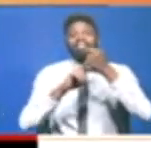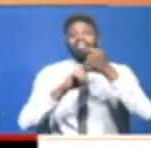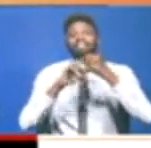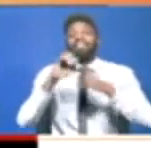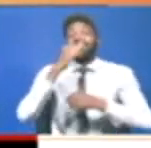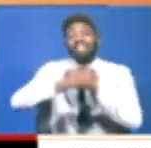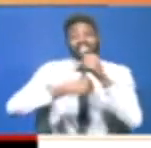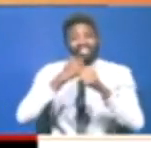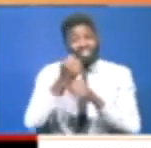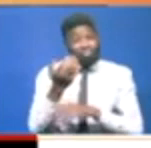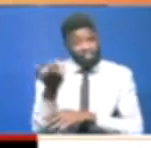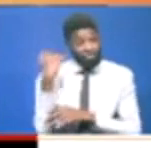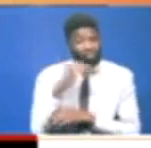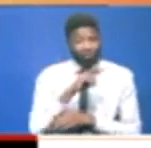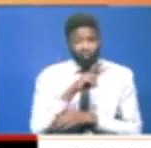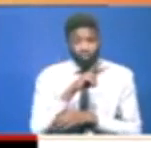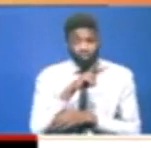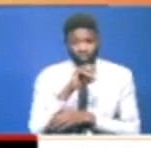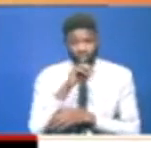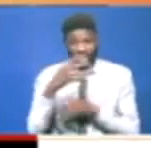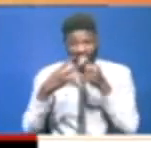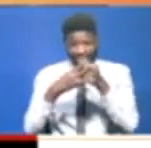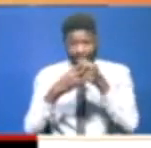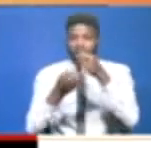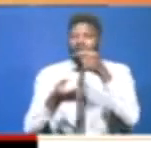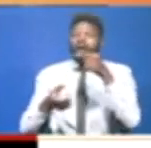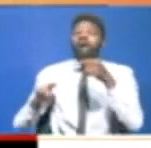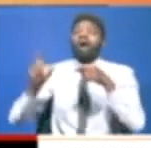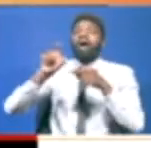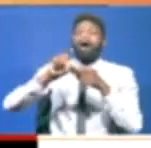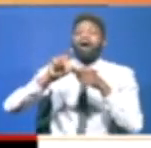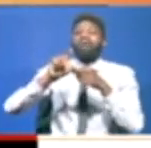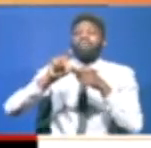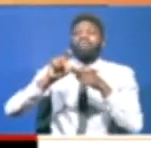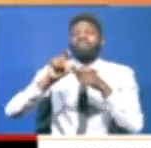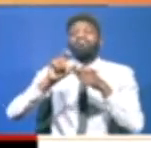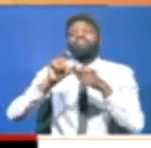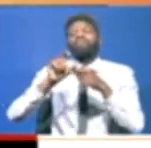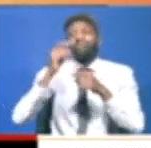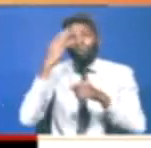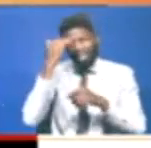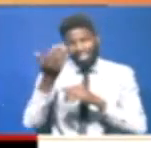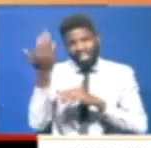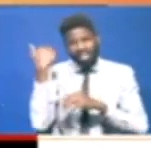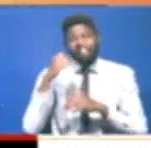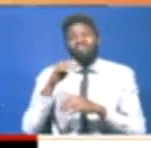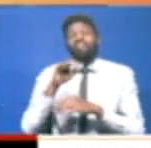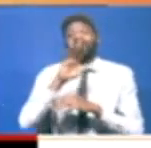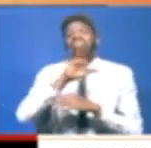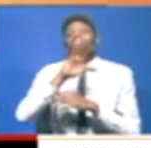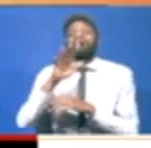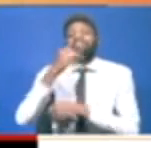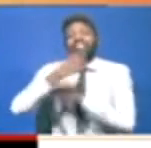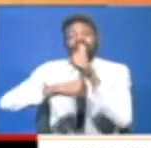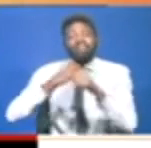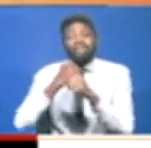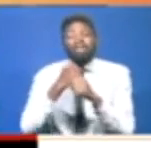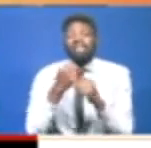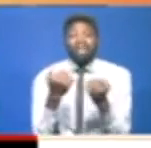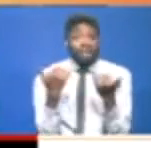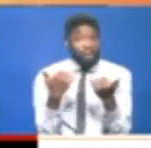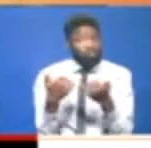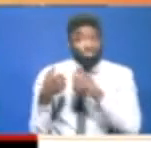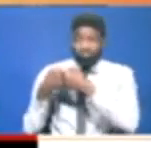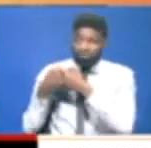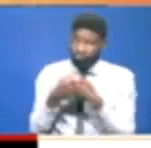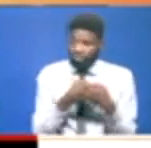year 2009. And this is proving to be a daunting task, especially for the National